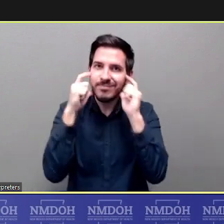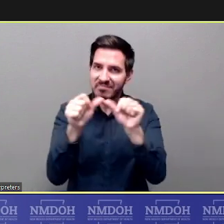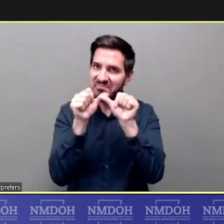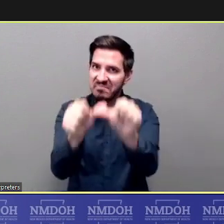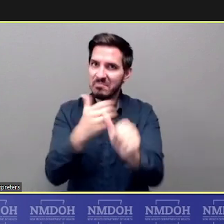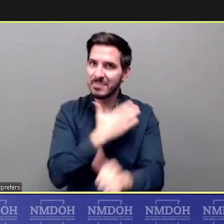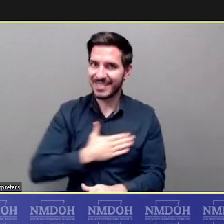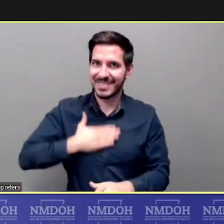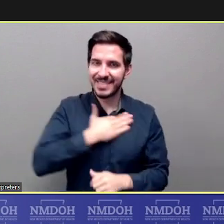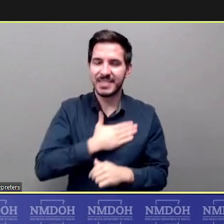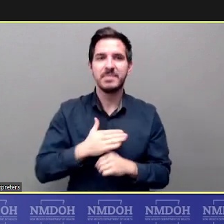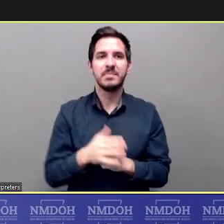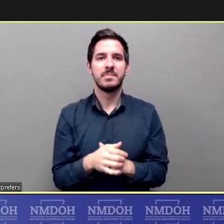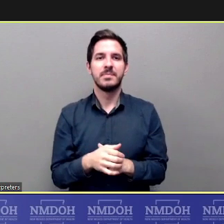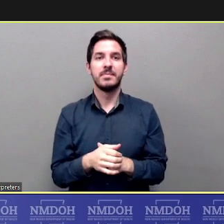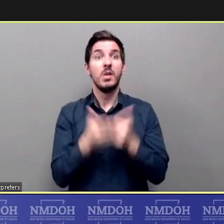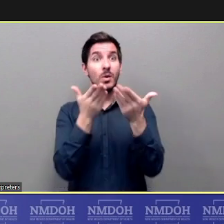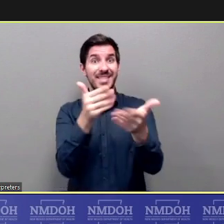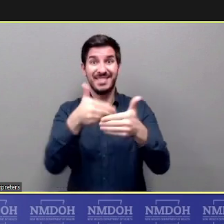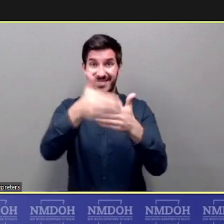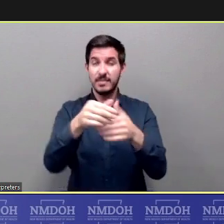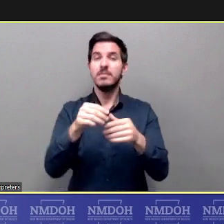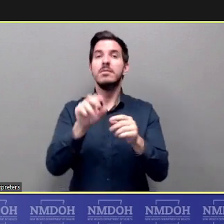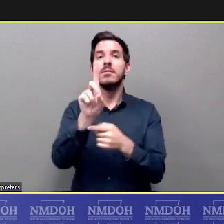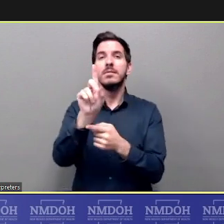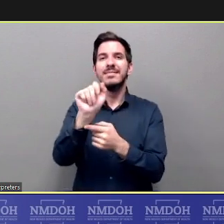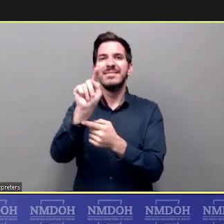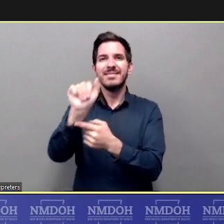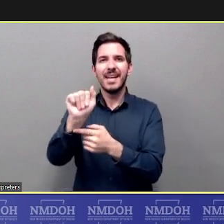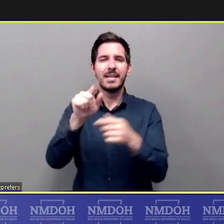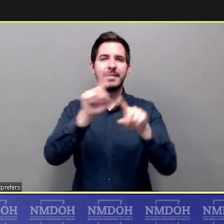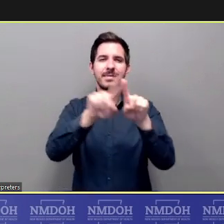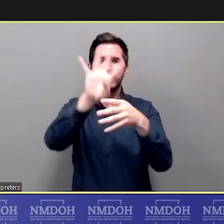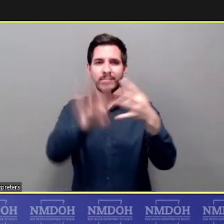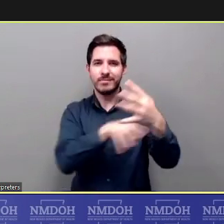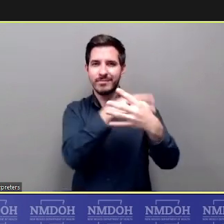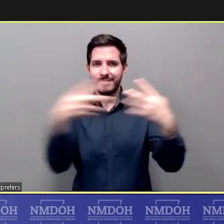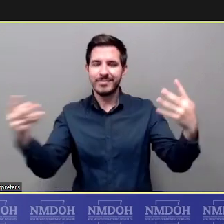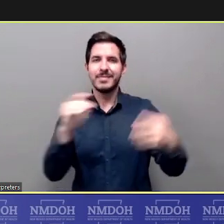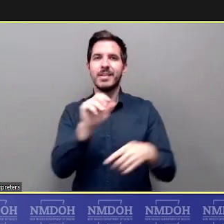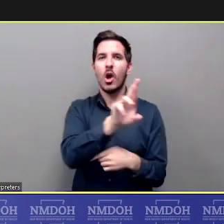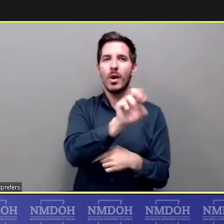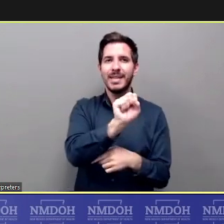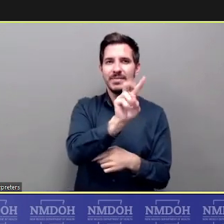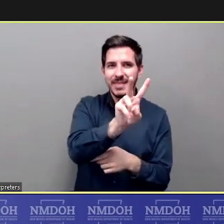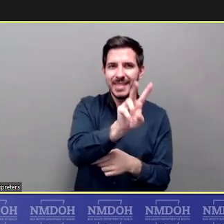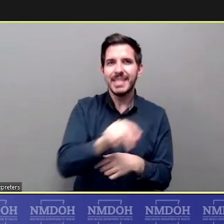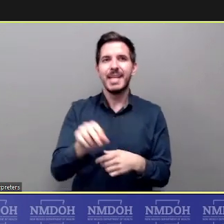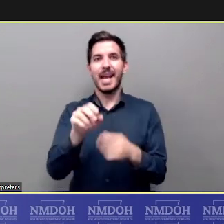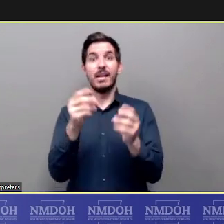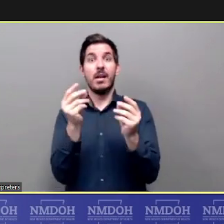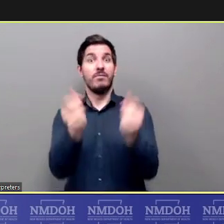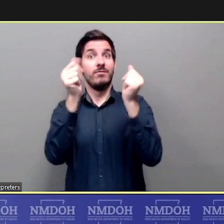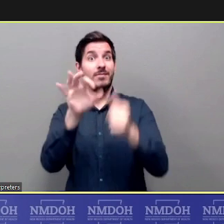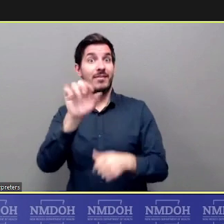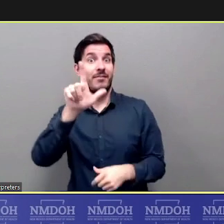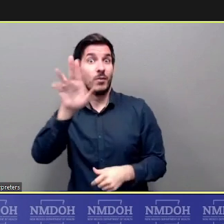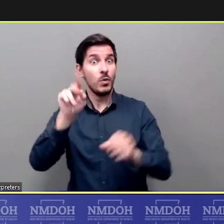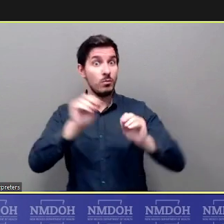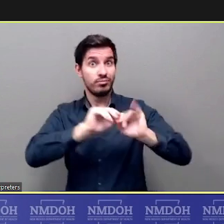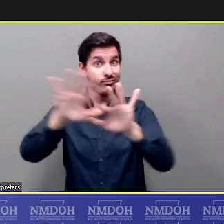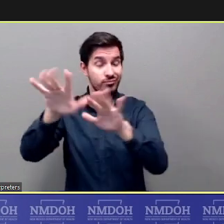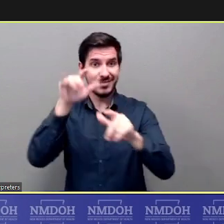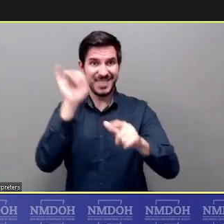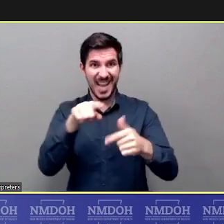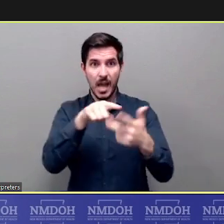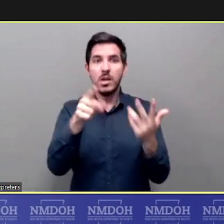is kind of the data on RSV and rapid flu data that we have. And you can see here in the blue, you can